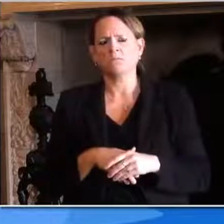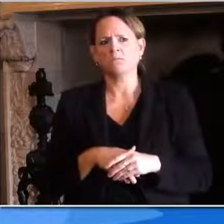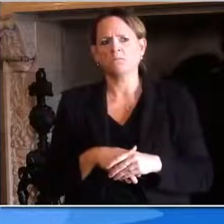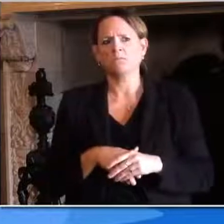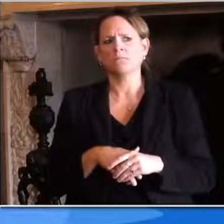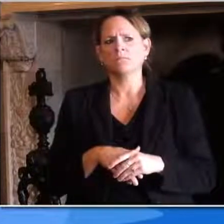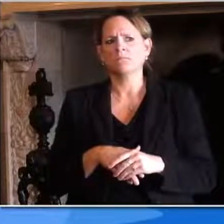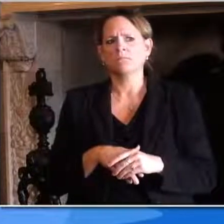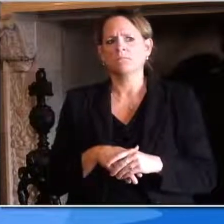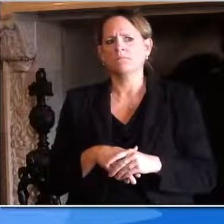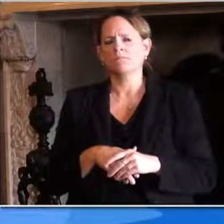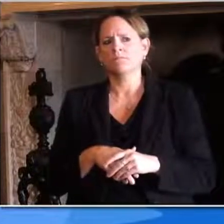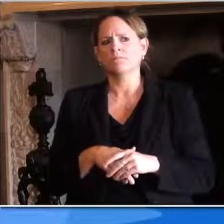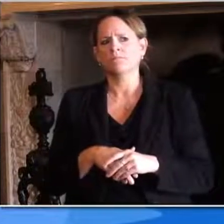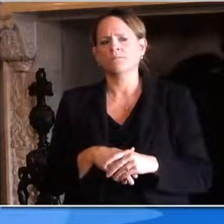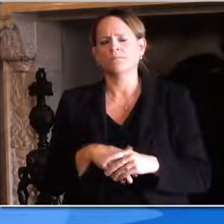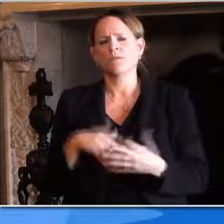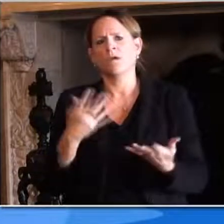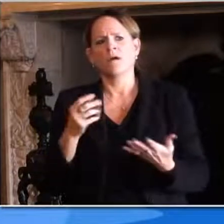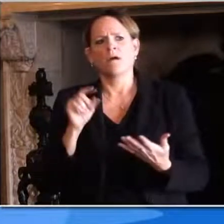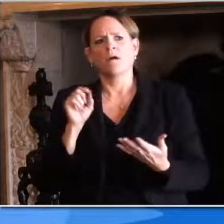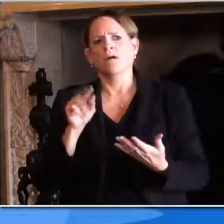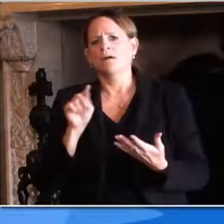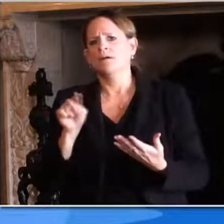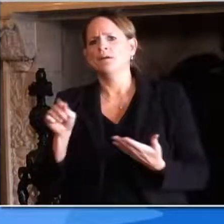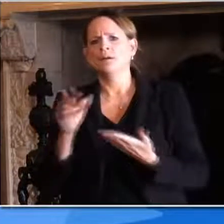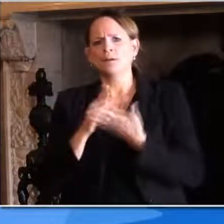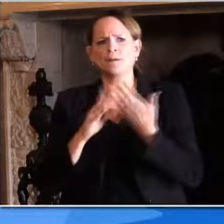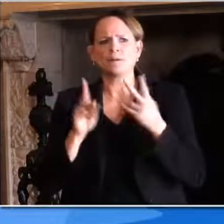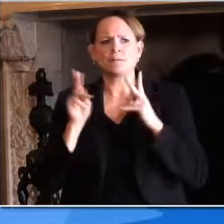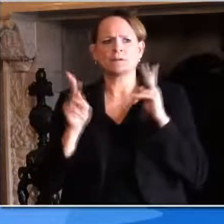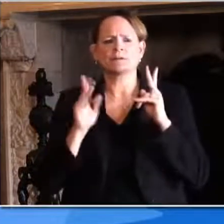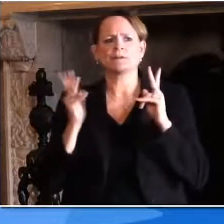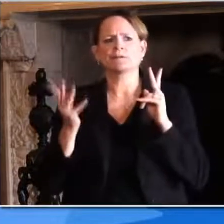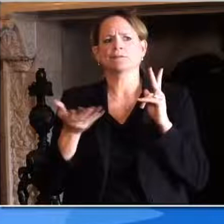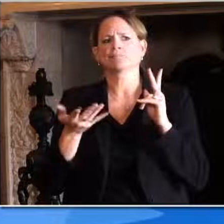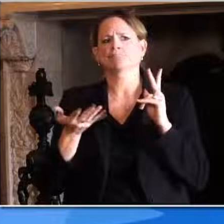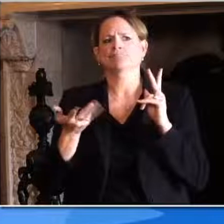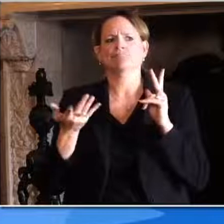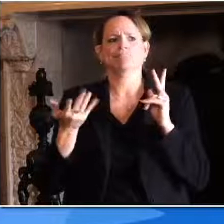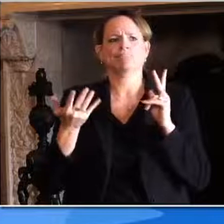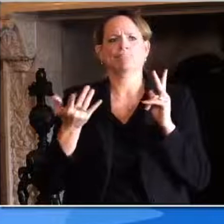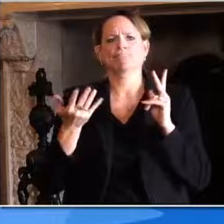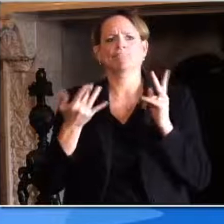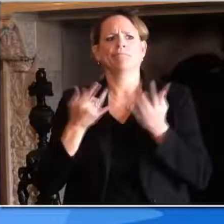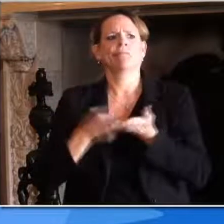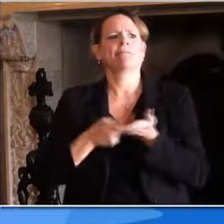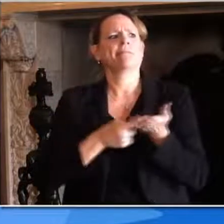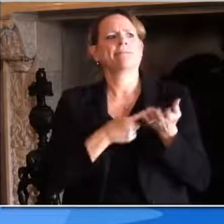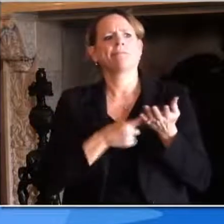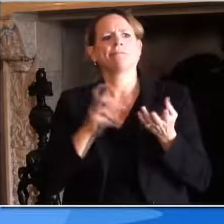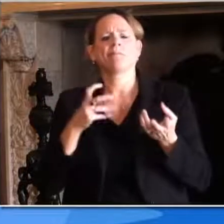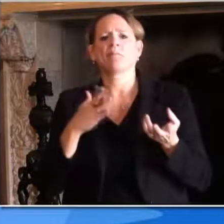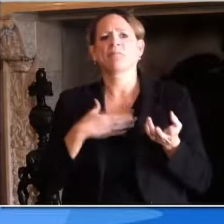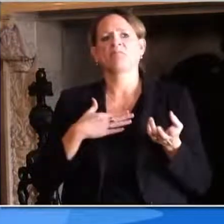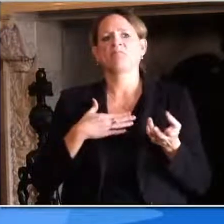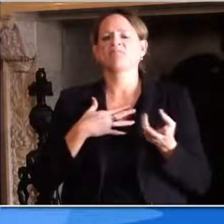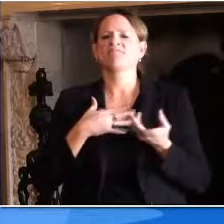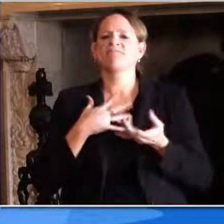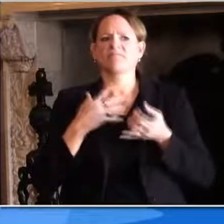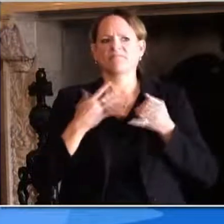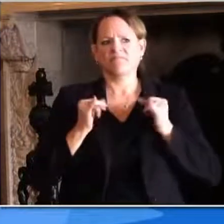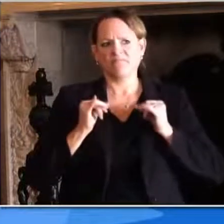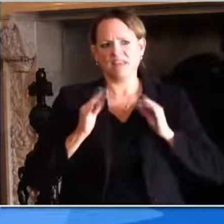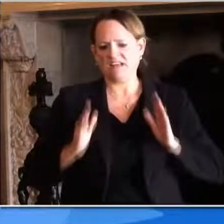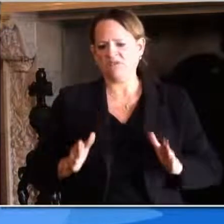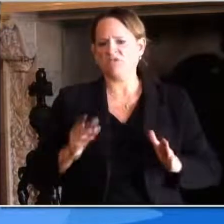that conversation that's been going on, that this is a violation of individual liberties, that people should be able to have the choice